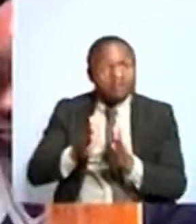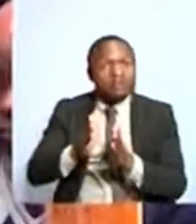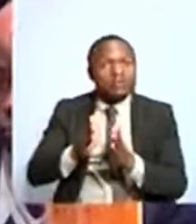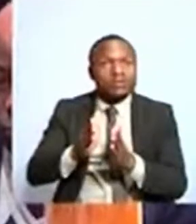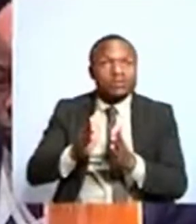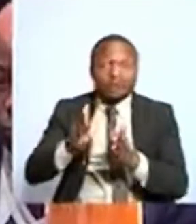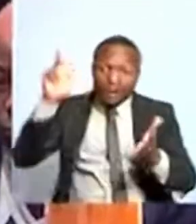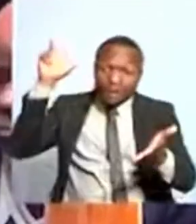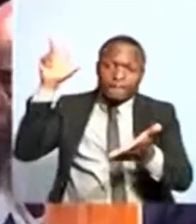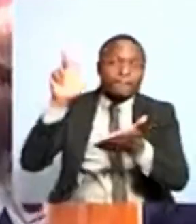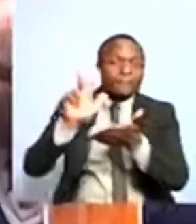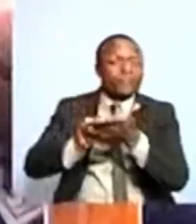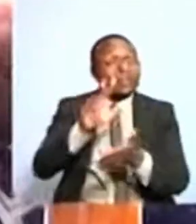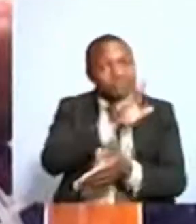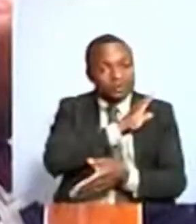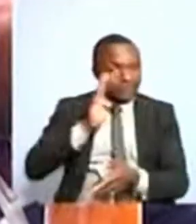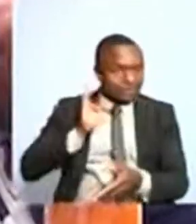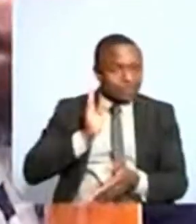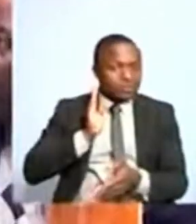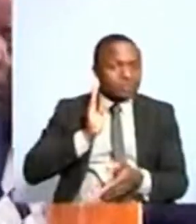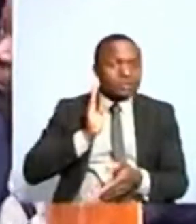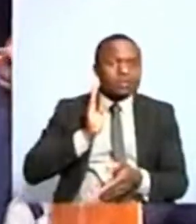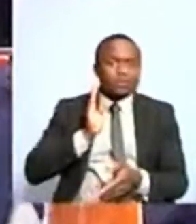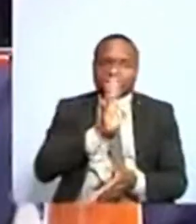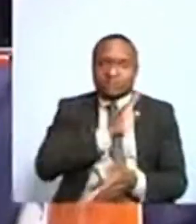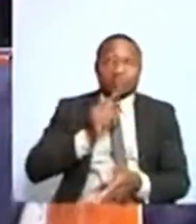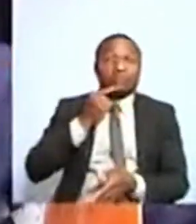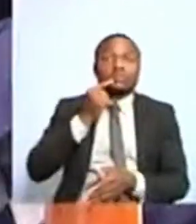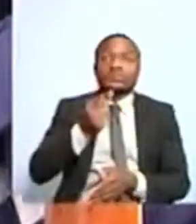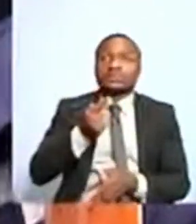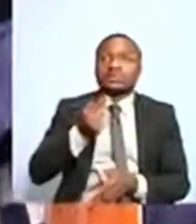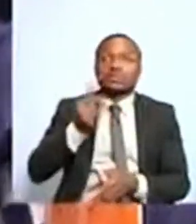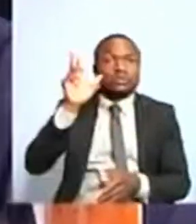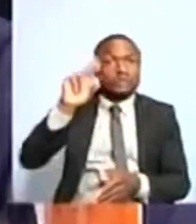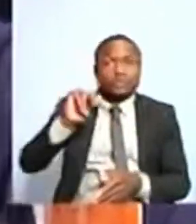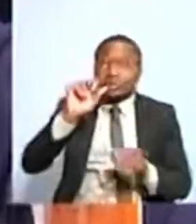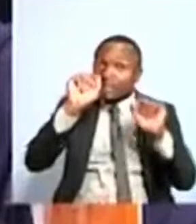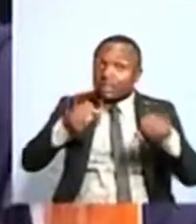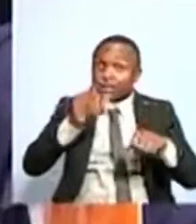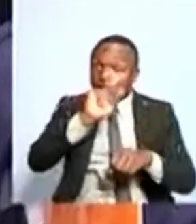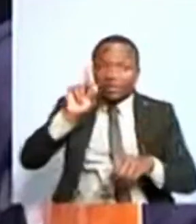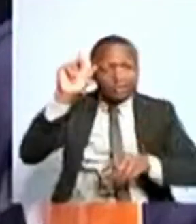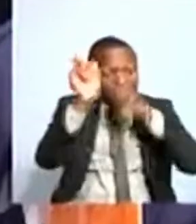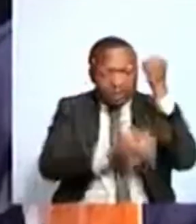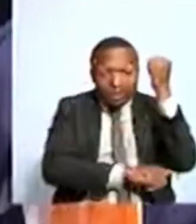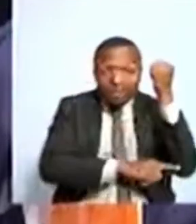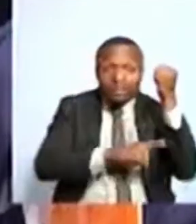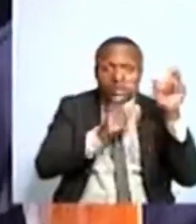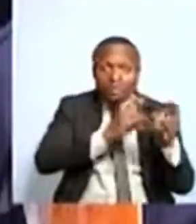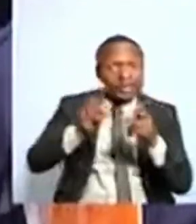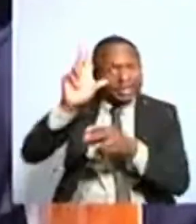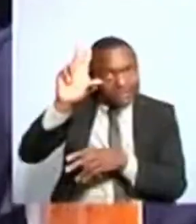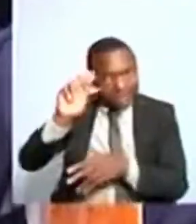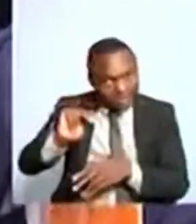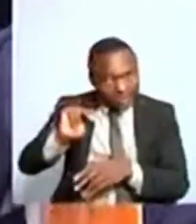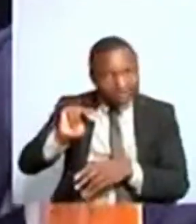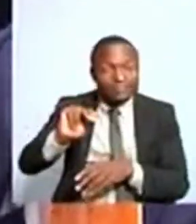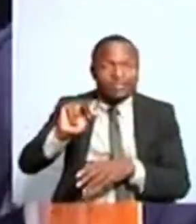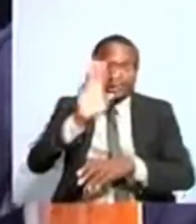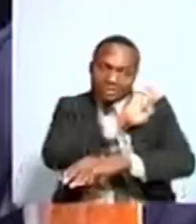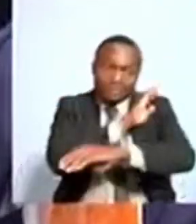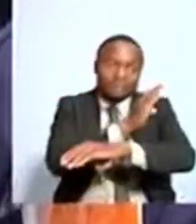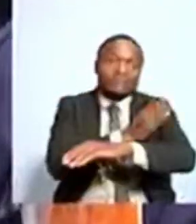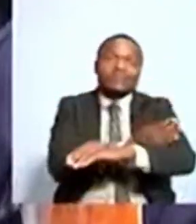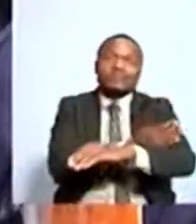to approval by the board, and the board says no, will the DPP prosecute? The answer is no. So the power